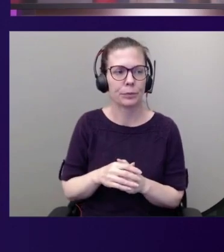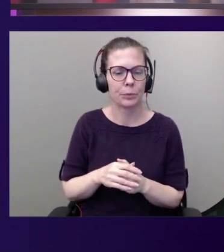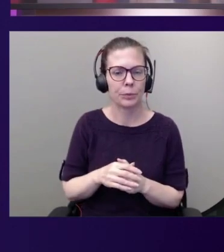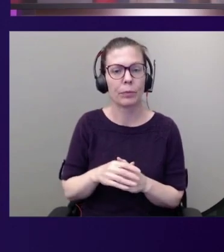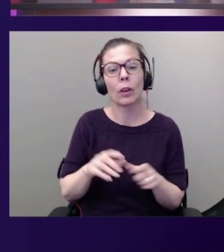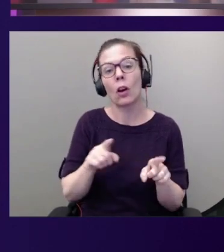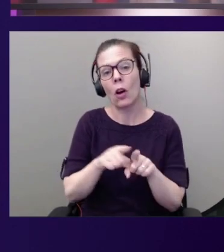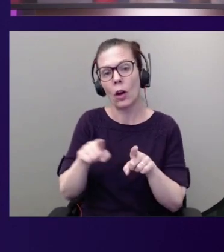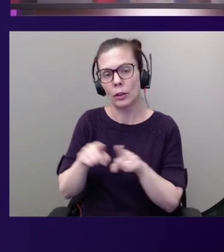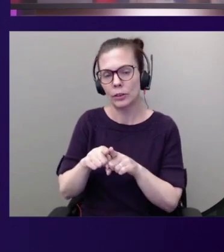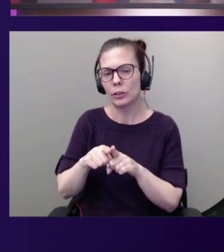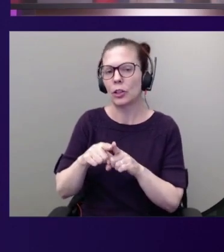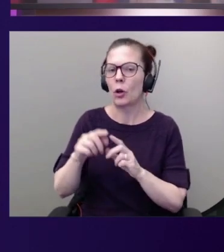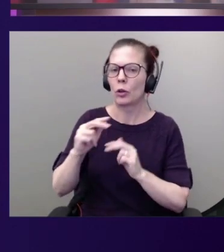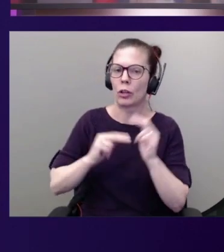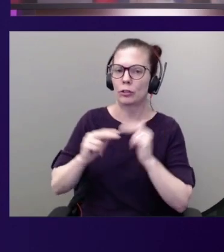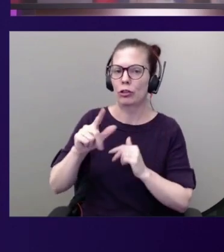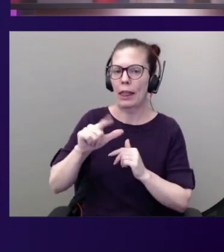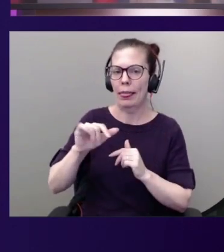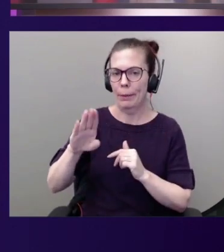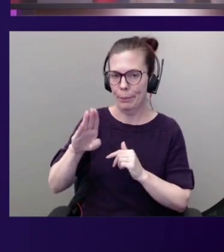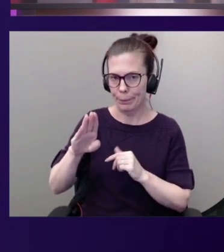also construct lib.